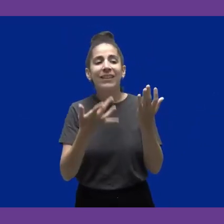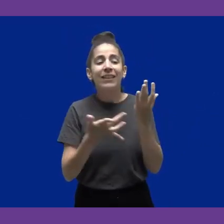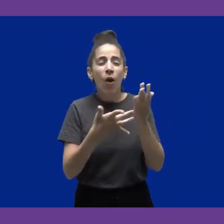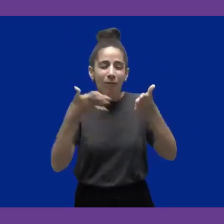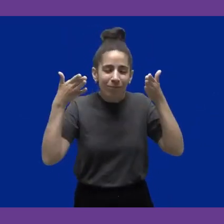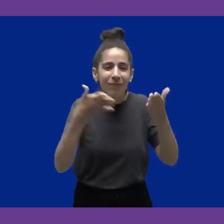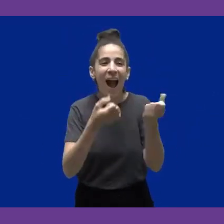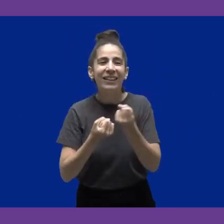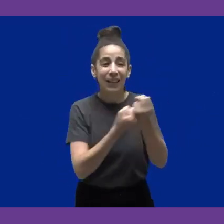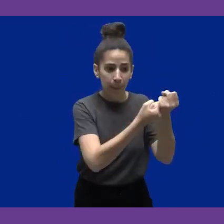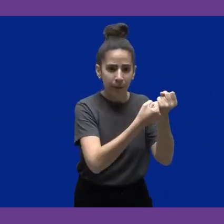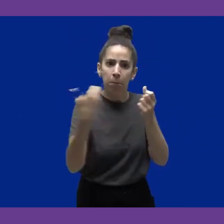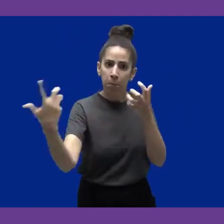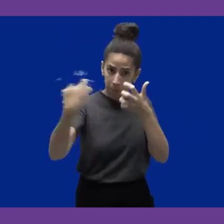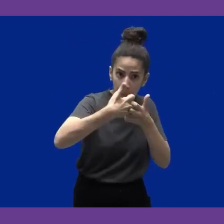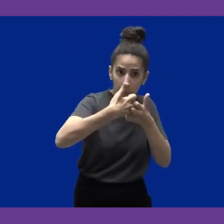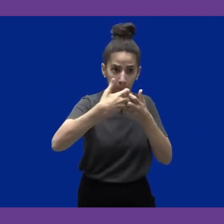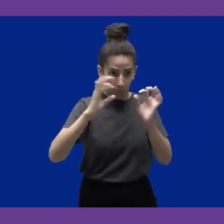final service to the consumers.